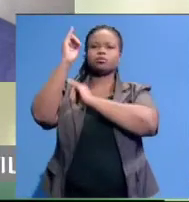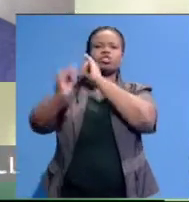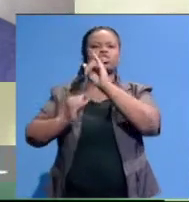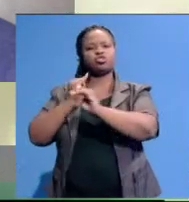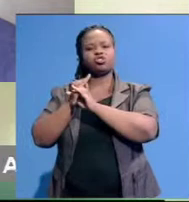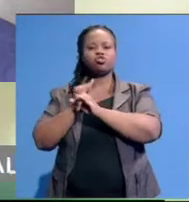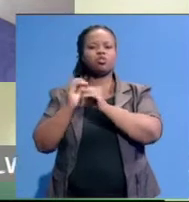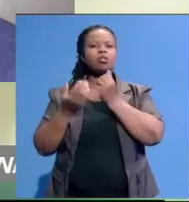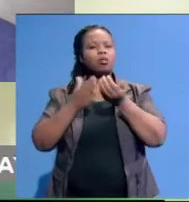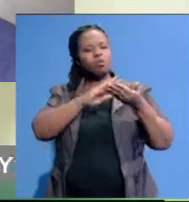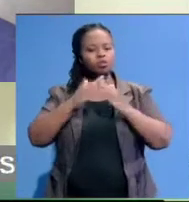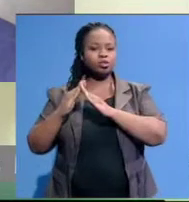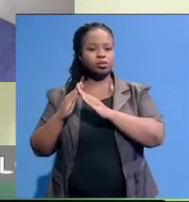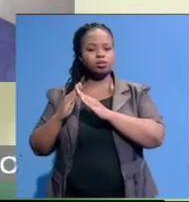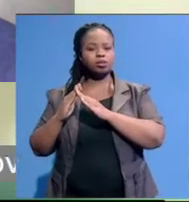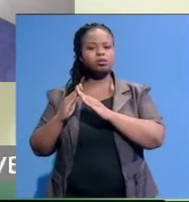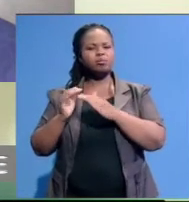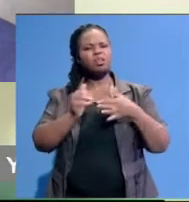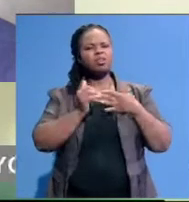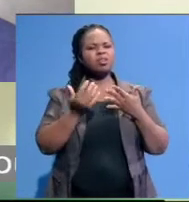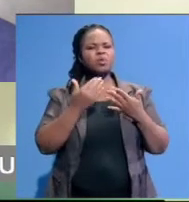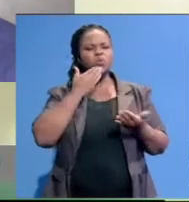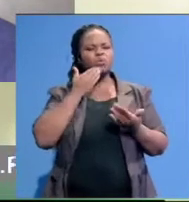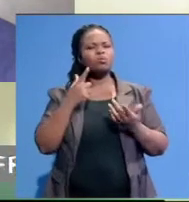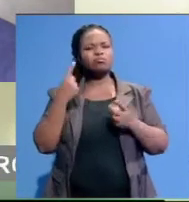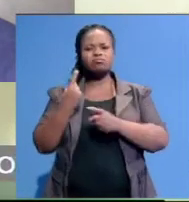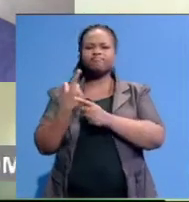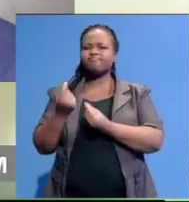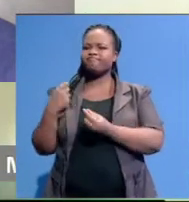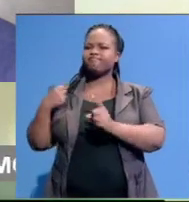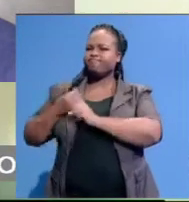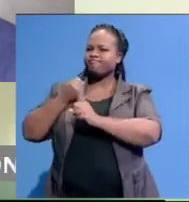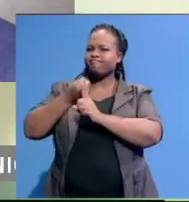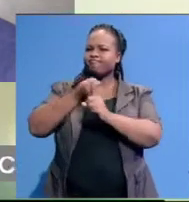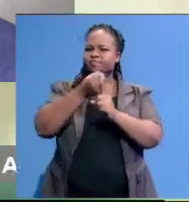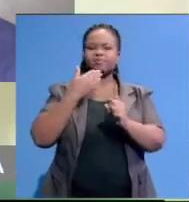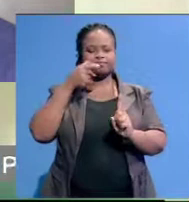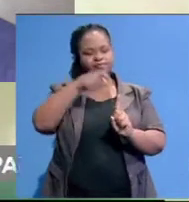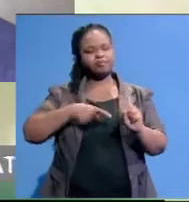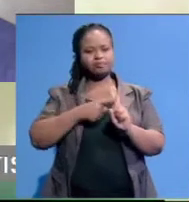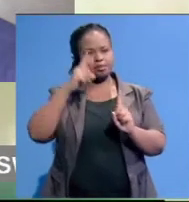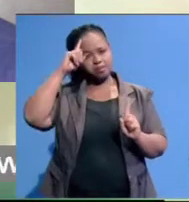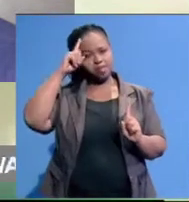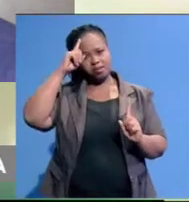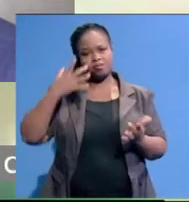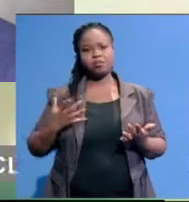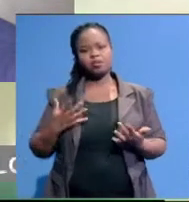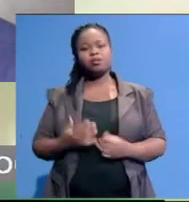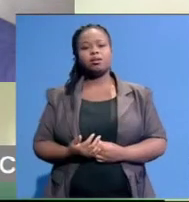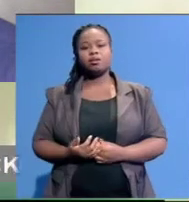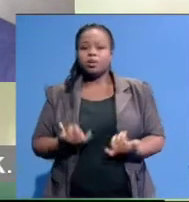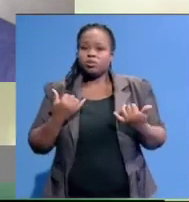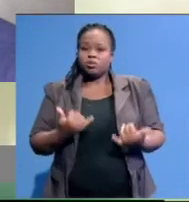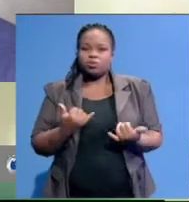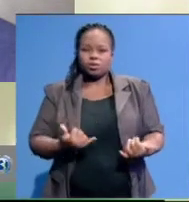community, something that Madiba led. And the tributes today during the service,